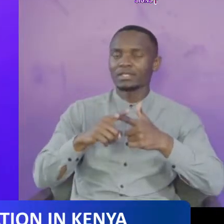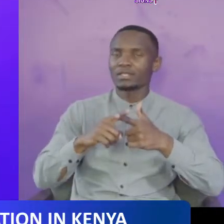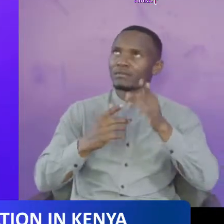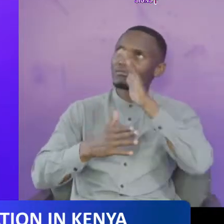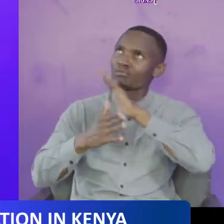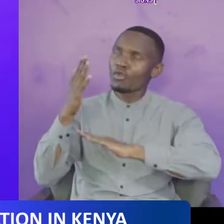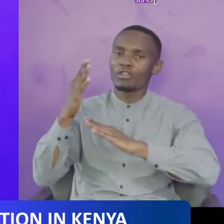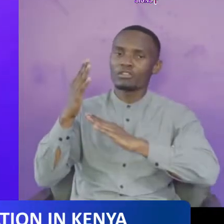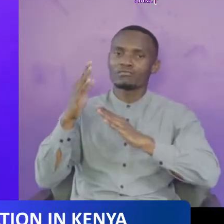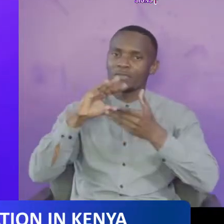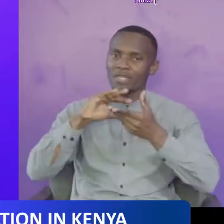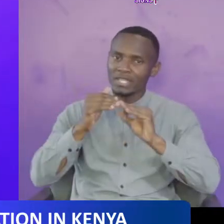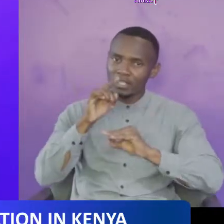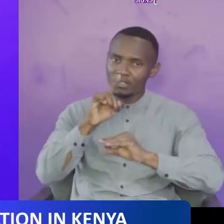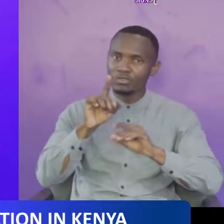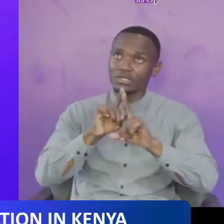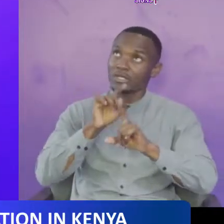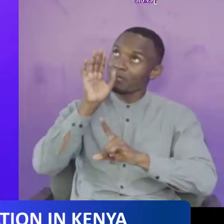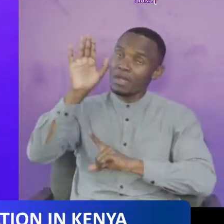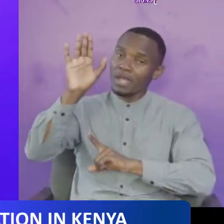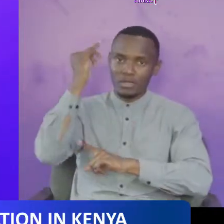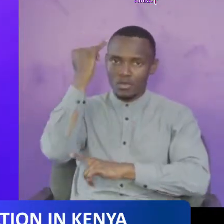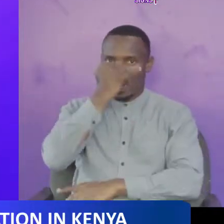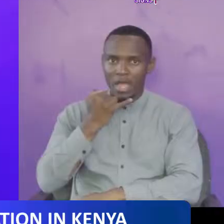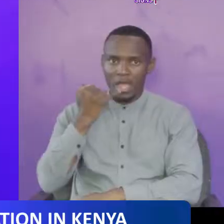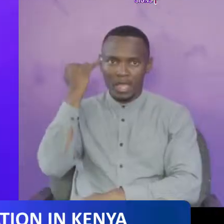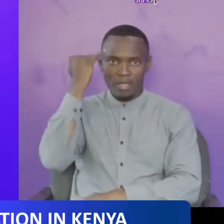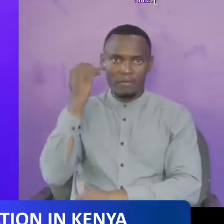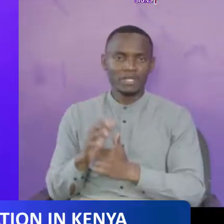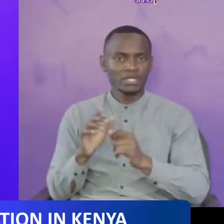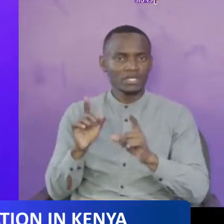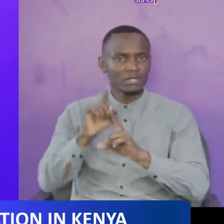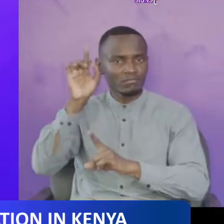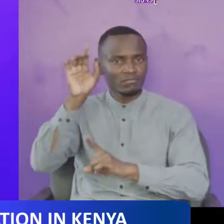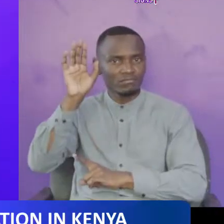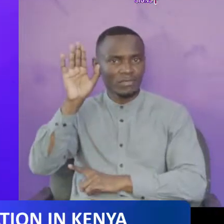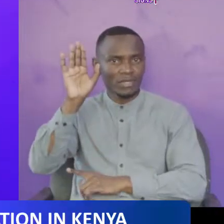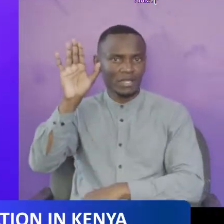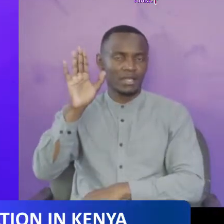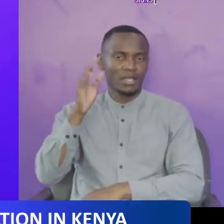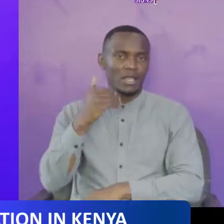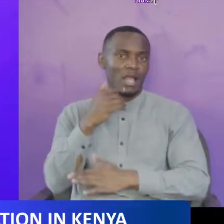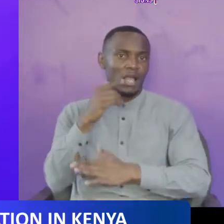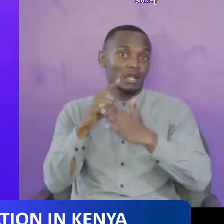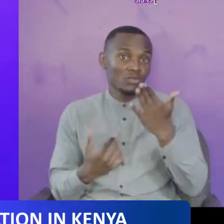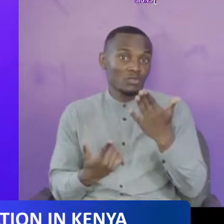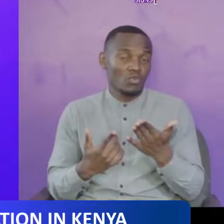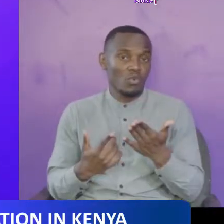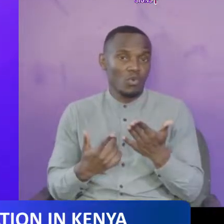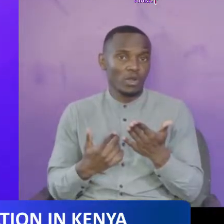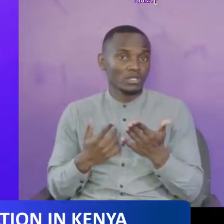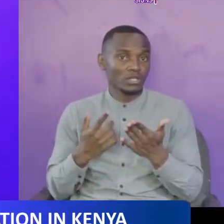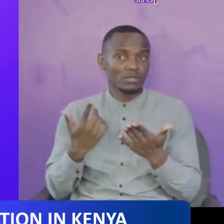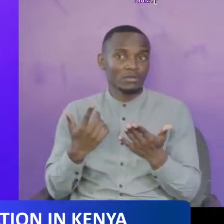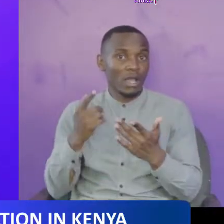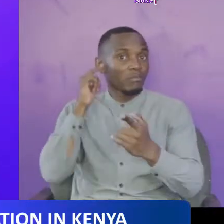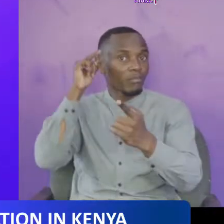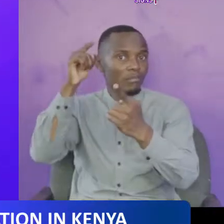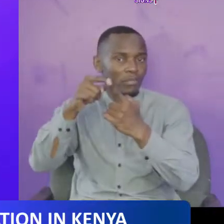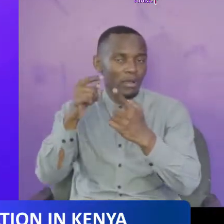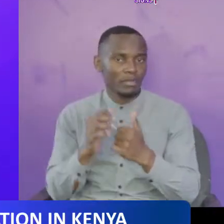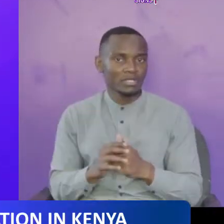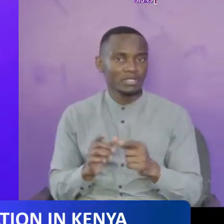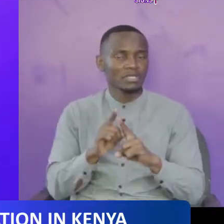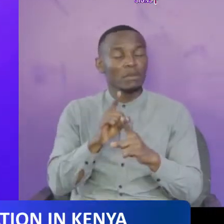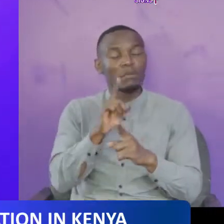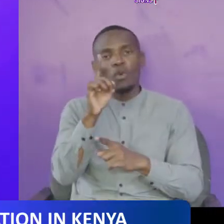life. One day you're going to be, now for the younger students who we have, you're aspiring to have families, and you want